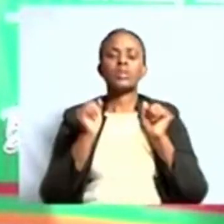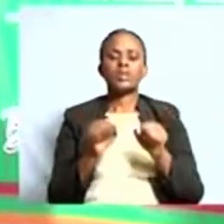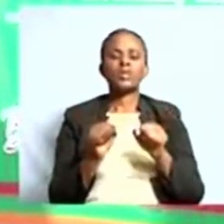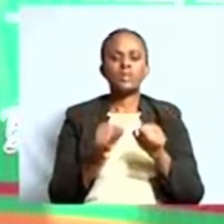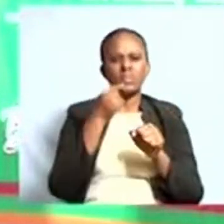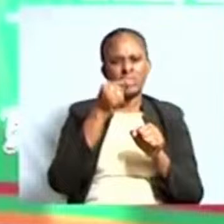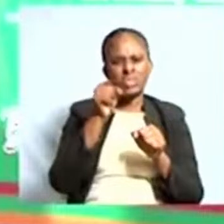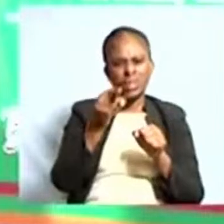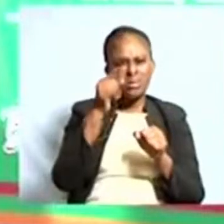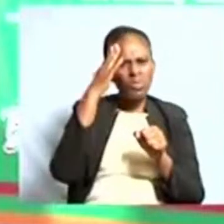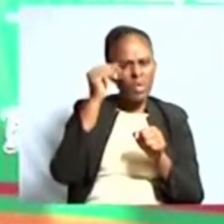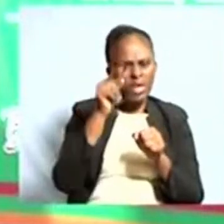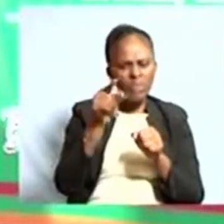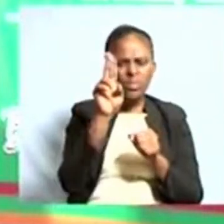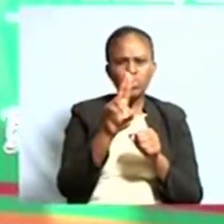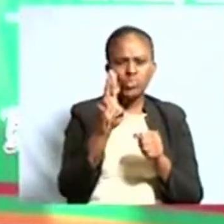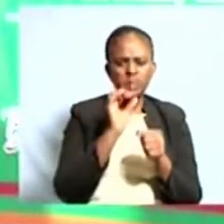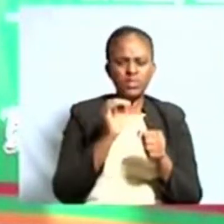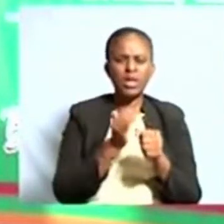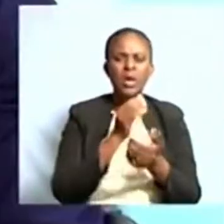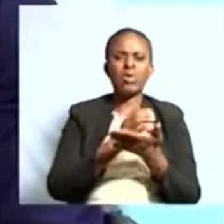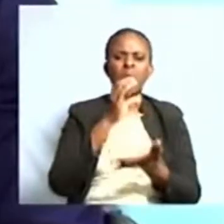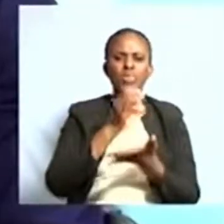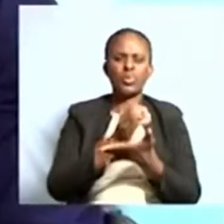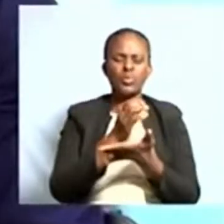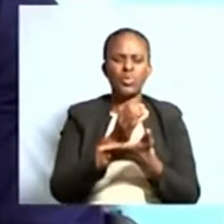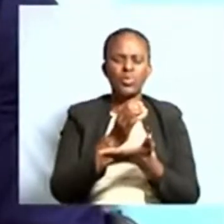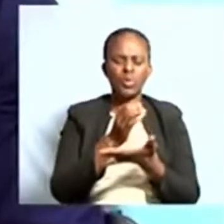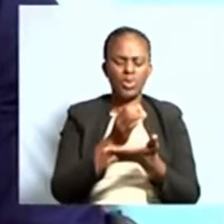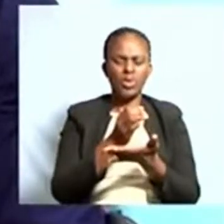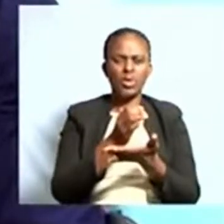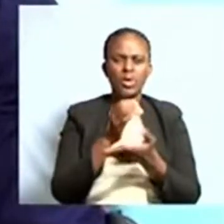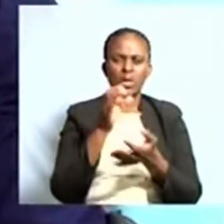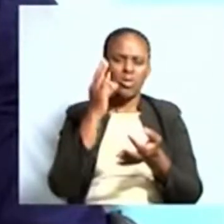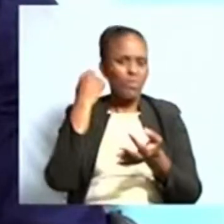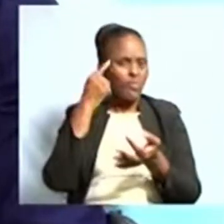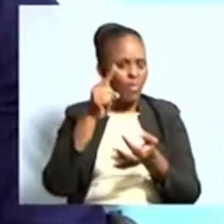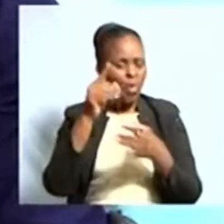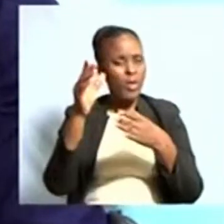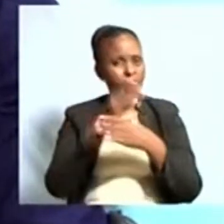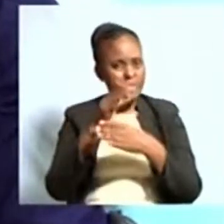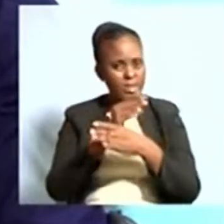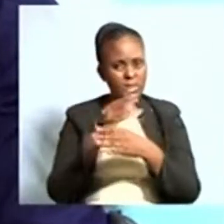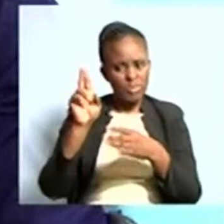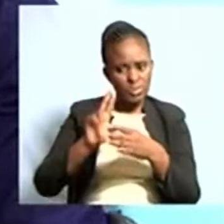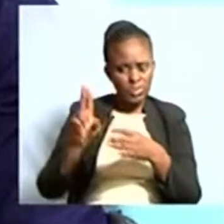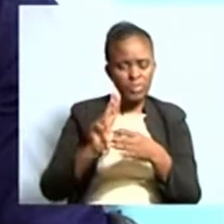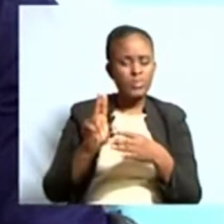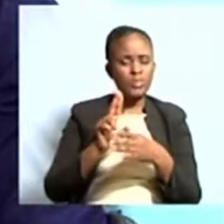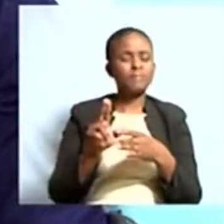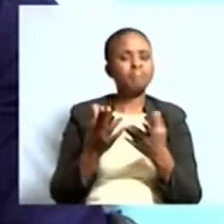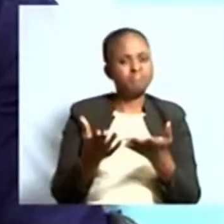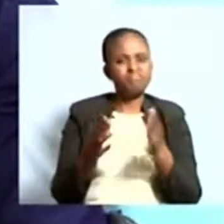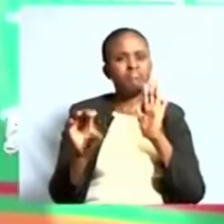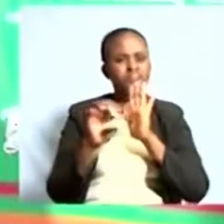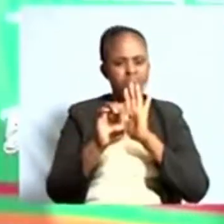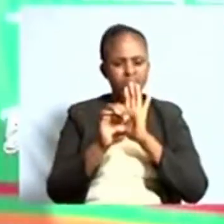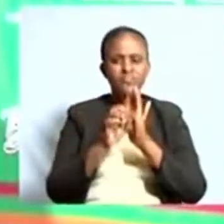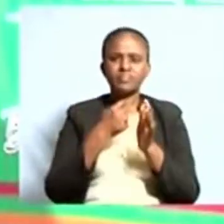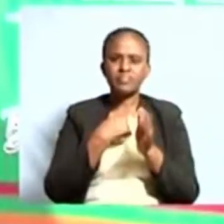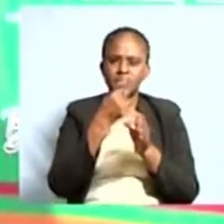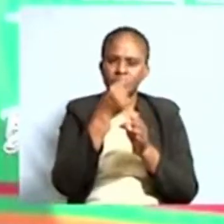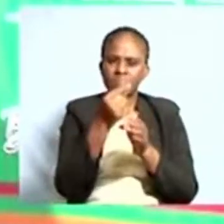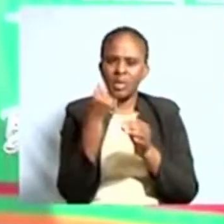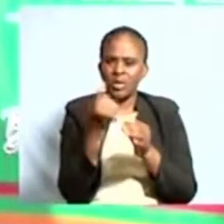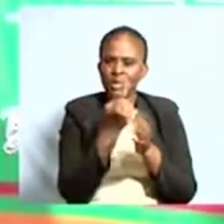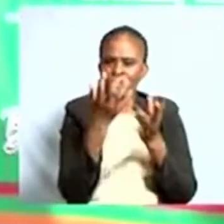are you using our bottle? And that is if you are using it for gain. For gain, for commercial use. Yeah. Let's say I just